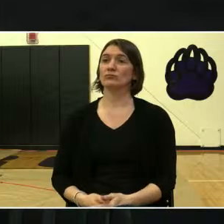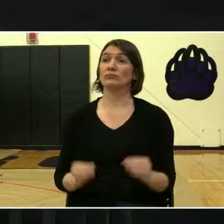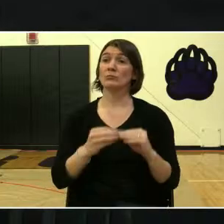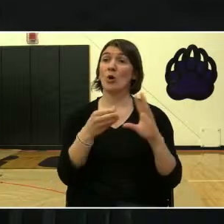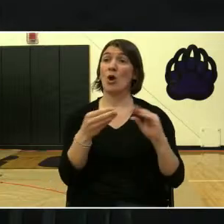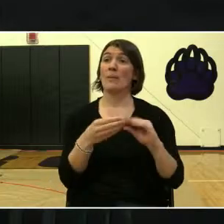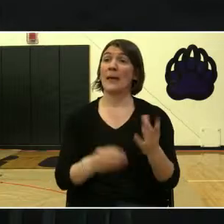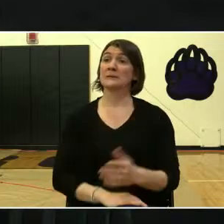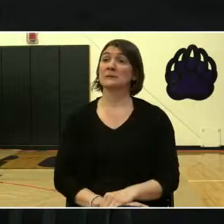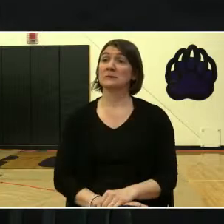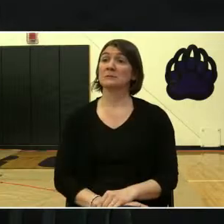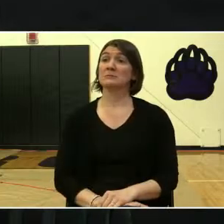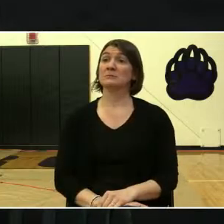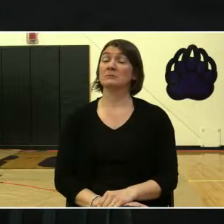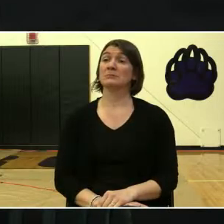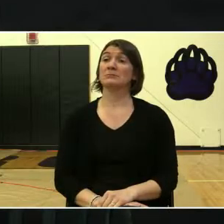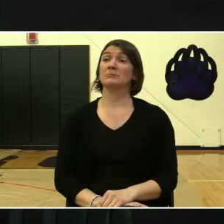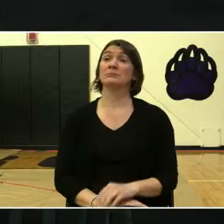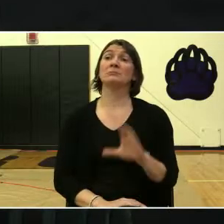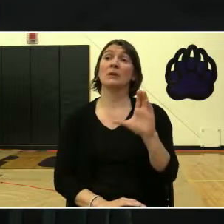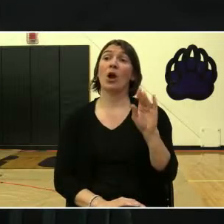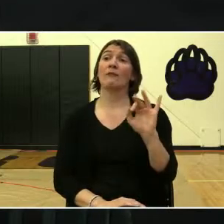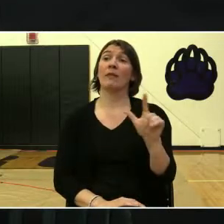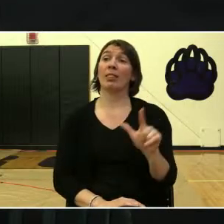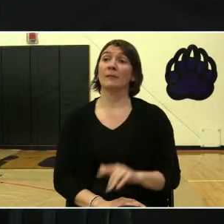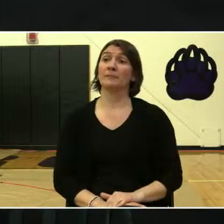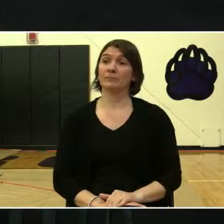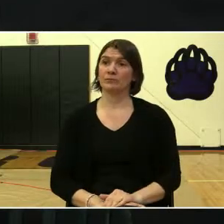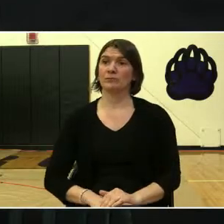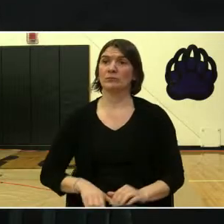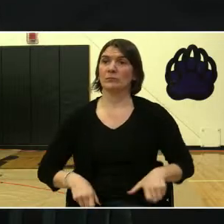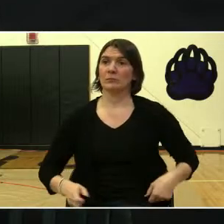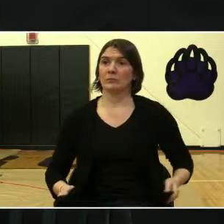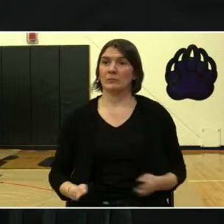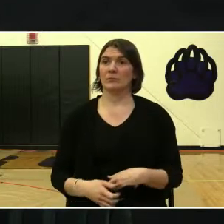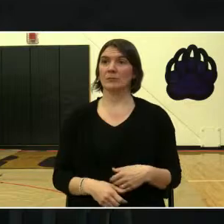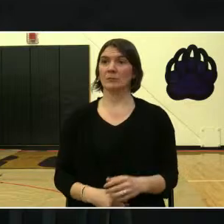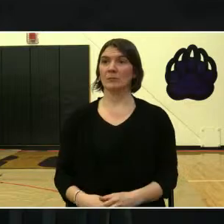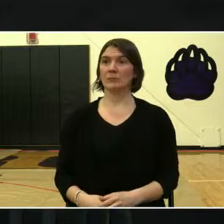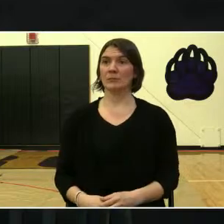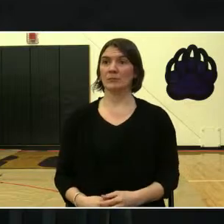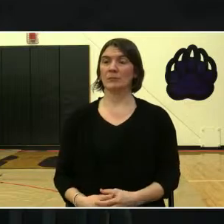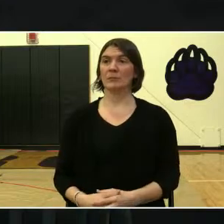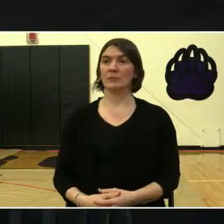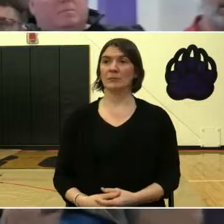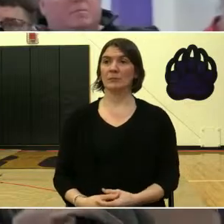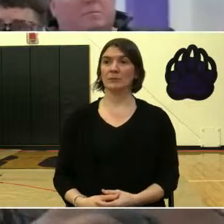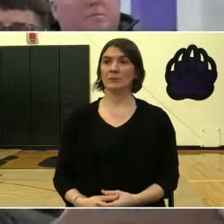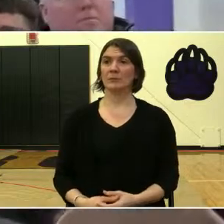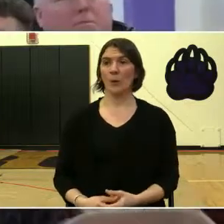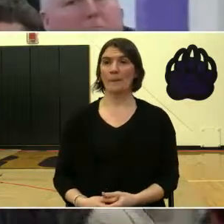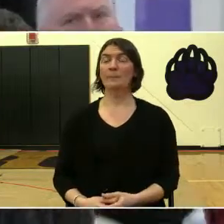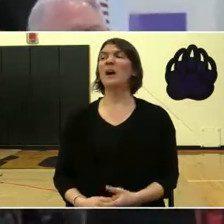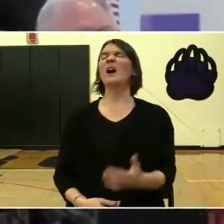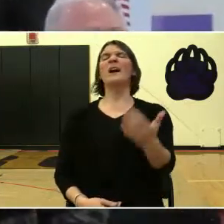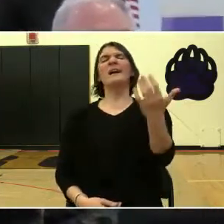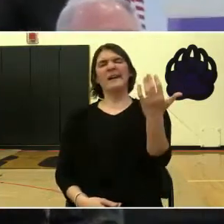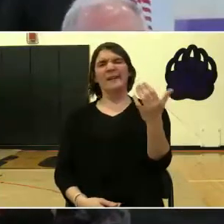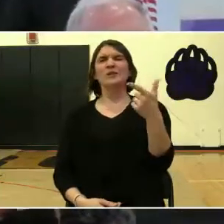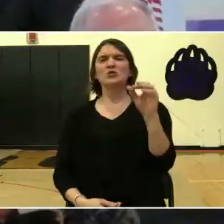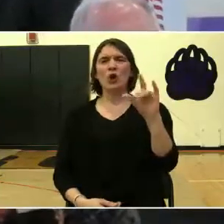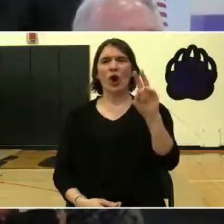further comments Mr carille it is right George Carville West Brattleboro Mr moderator I